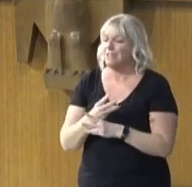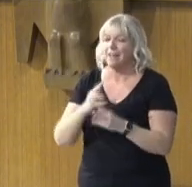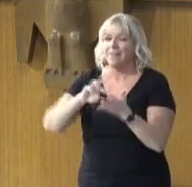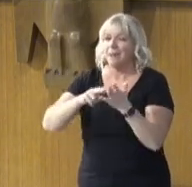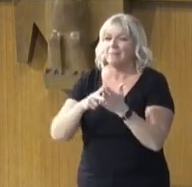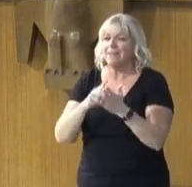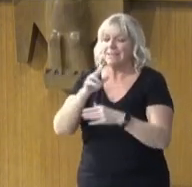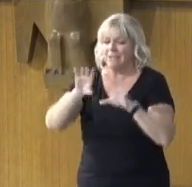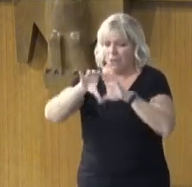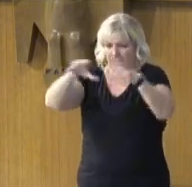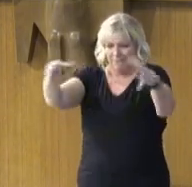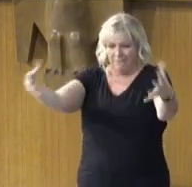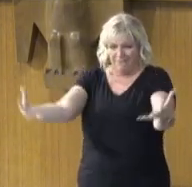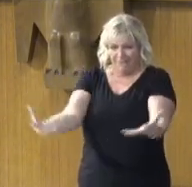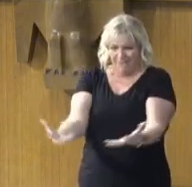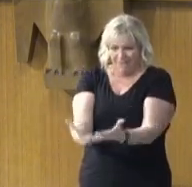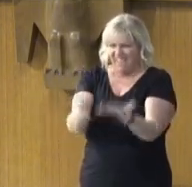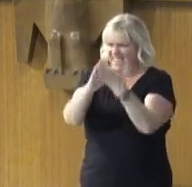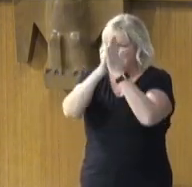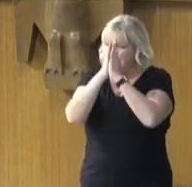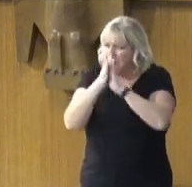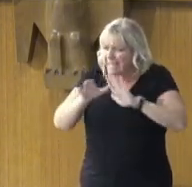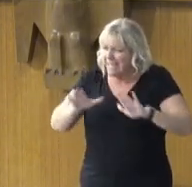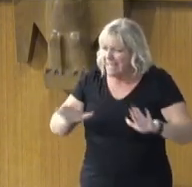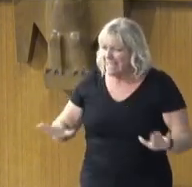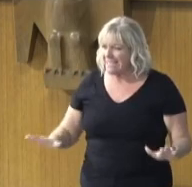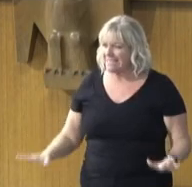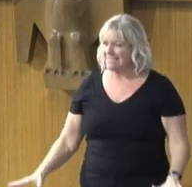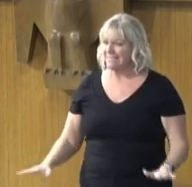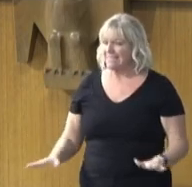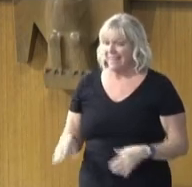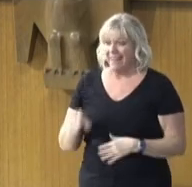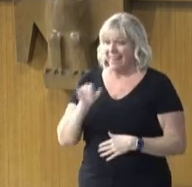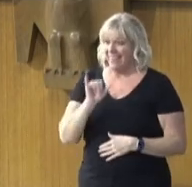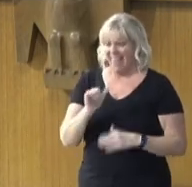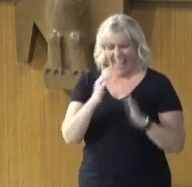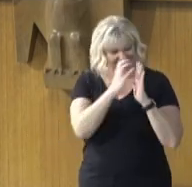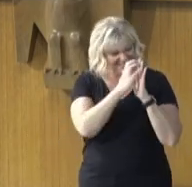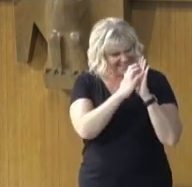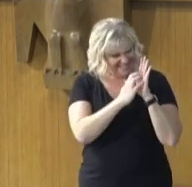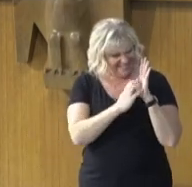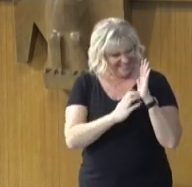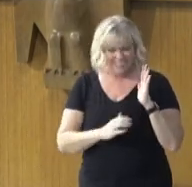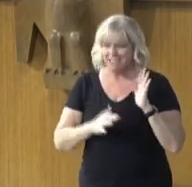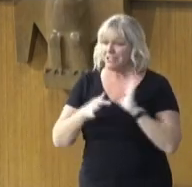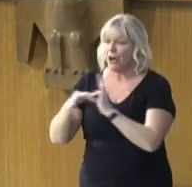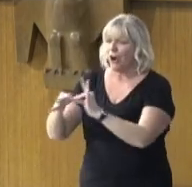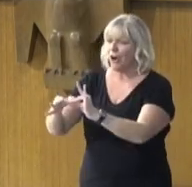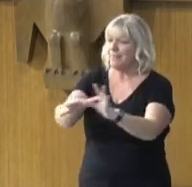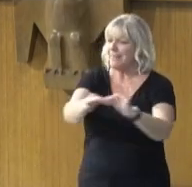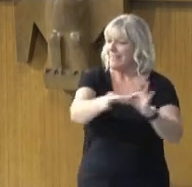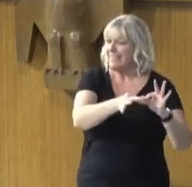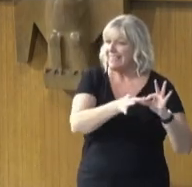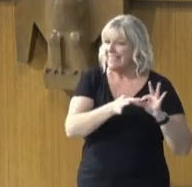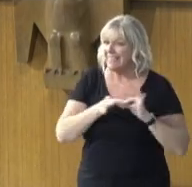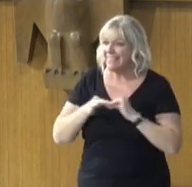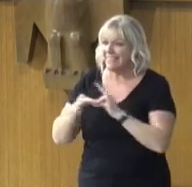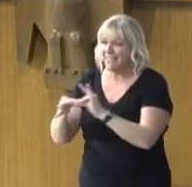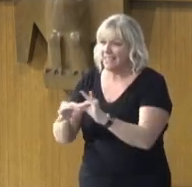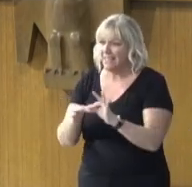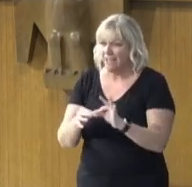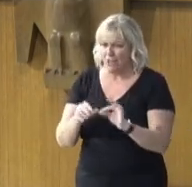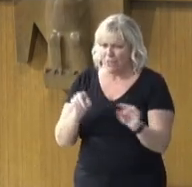It's known as the peaceable kingdom text. And it's so filled with harmony that those who would be assumed natural